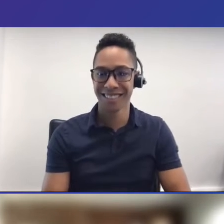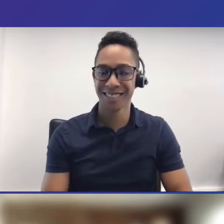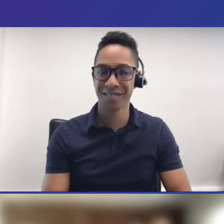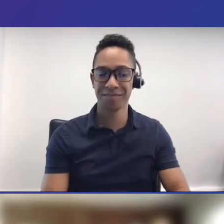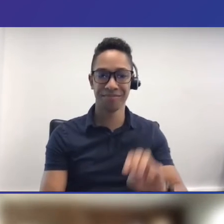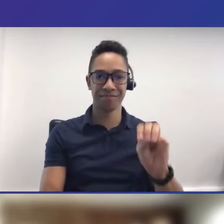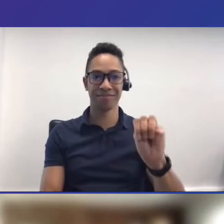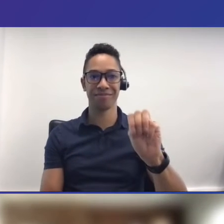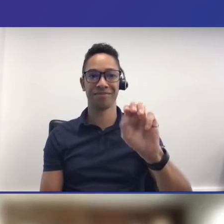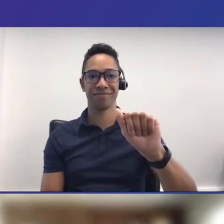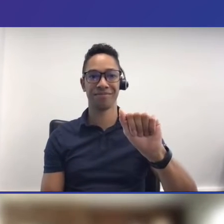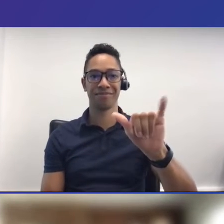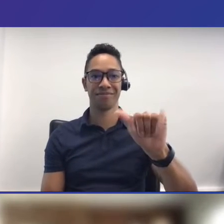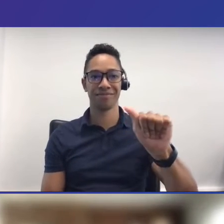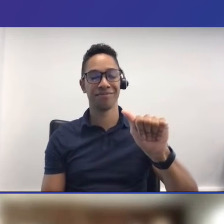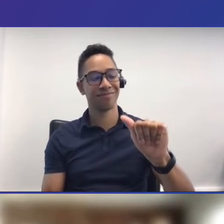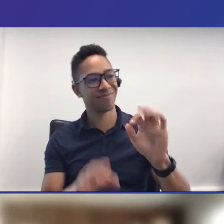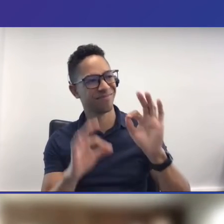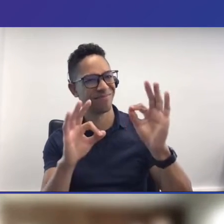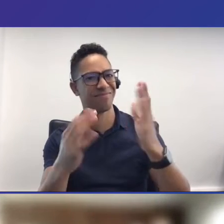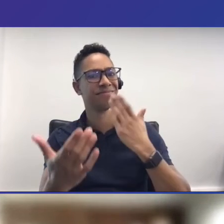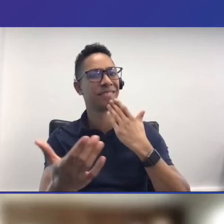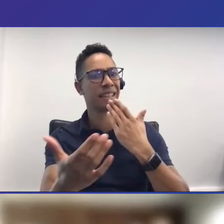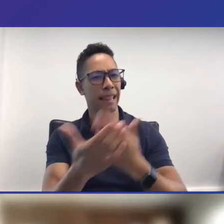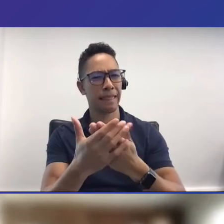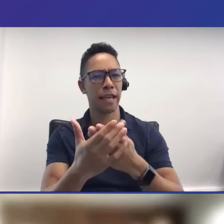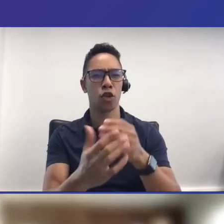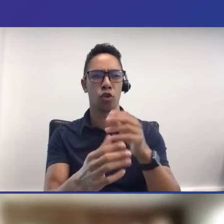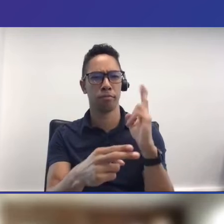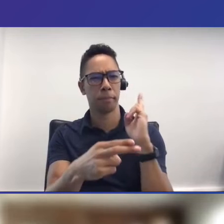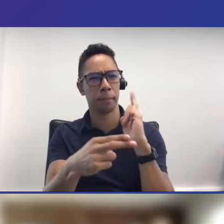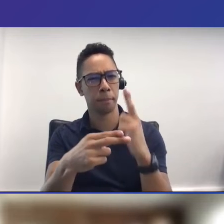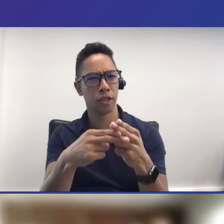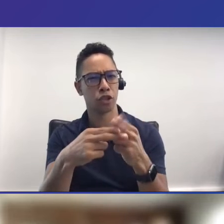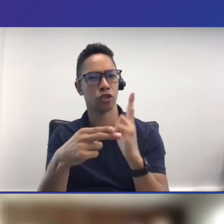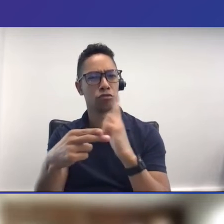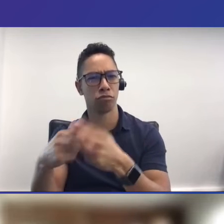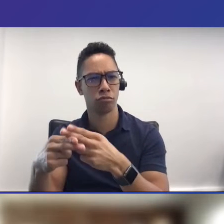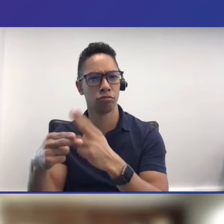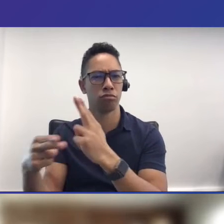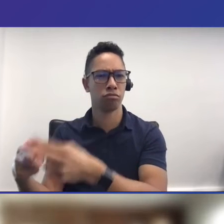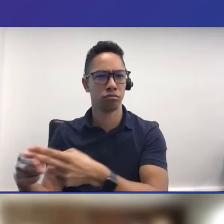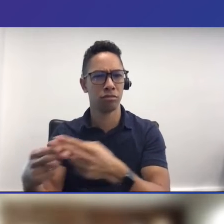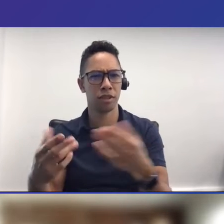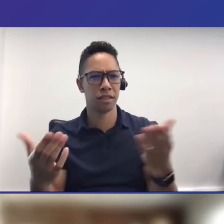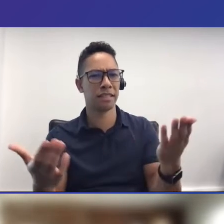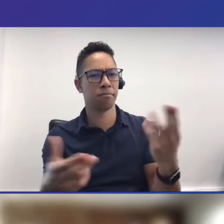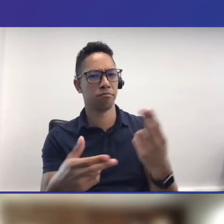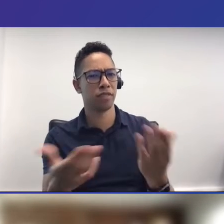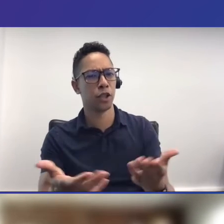Ashe, and thank you for calling all of those names and all of those spirits, those people into the room, Nikki.